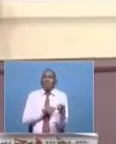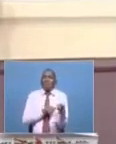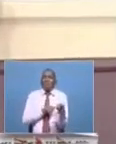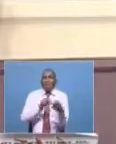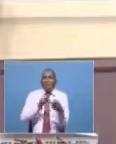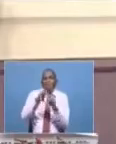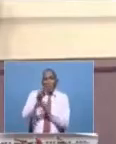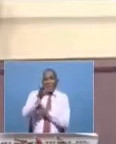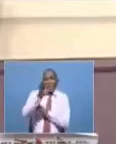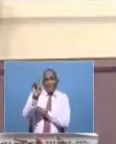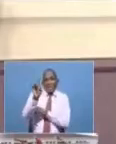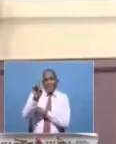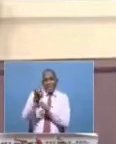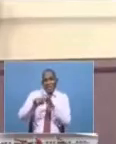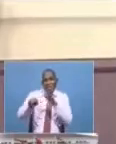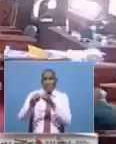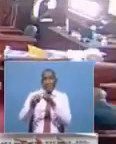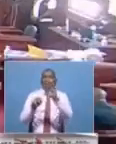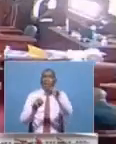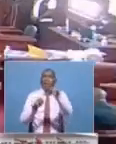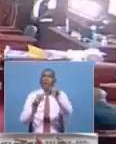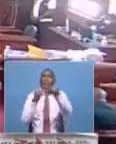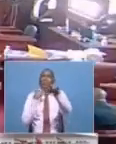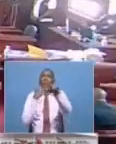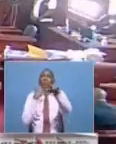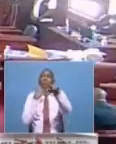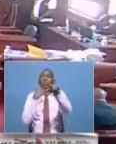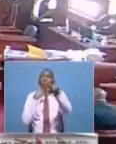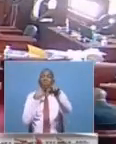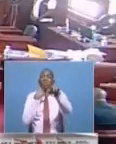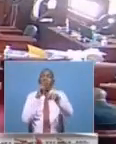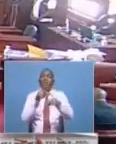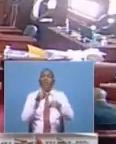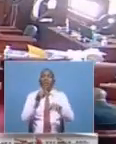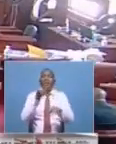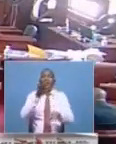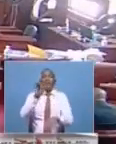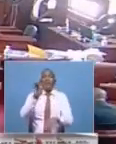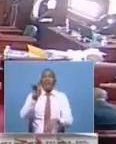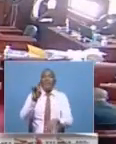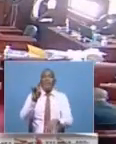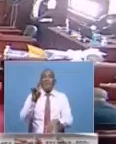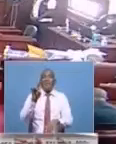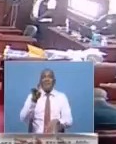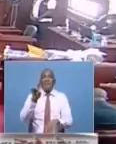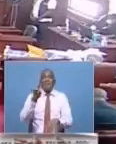rule, sorry, order 38.